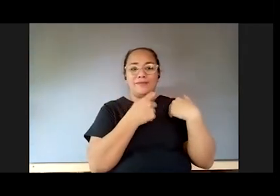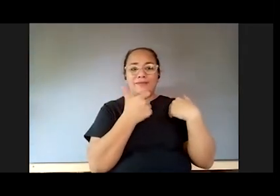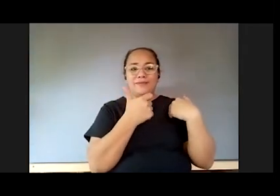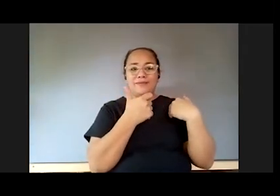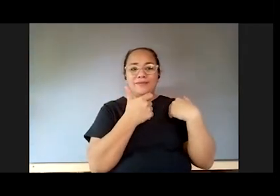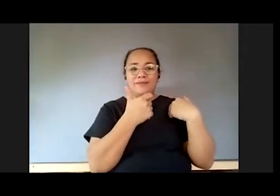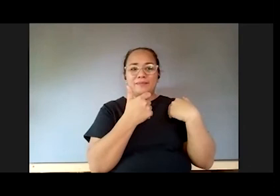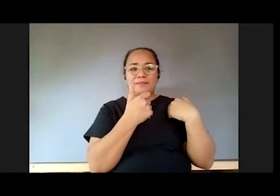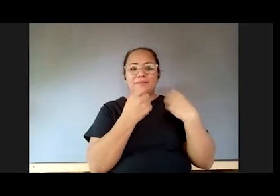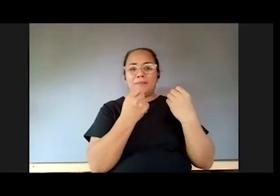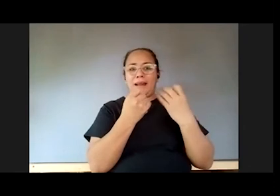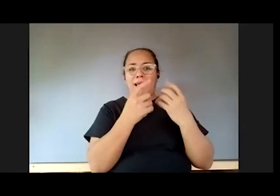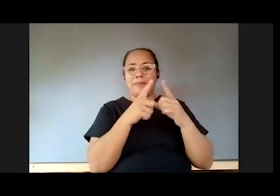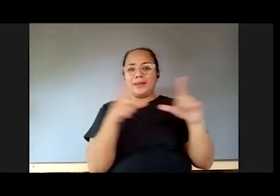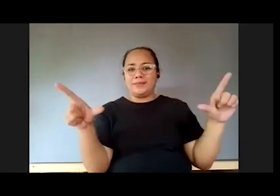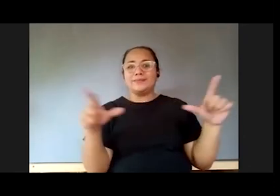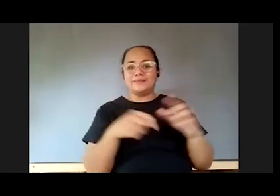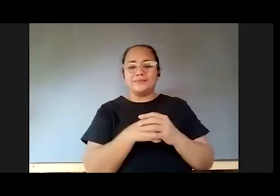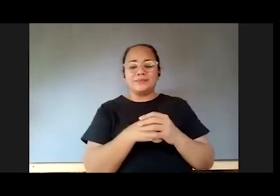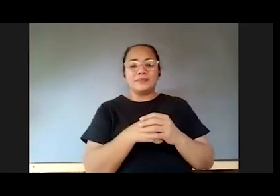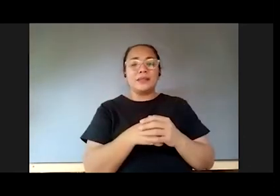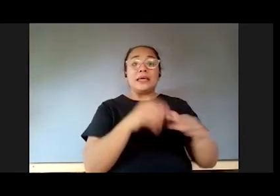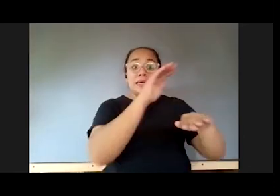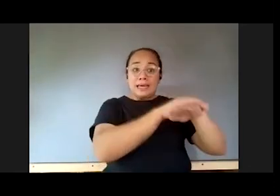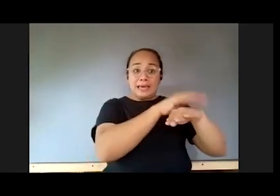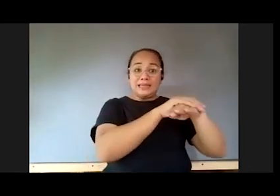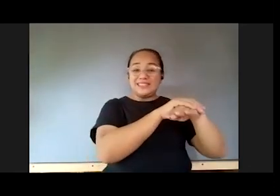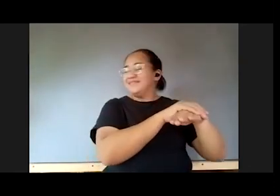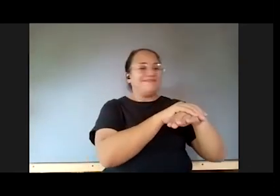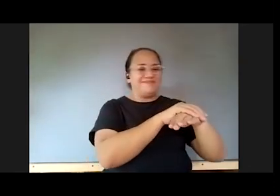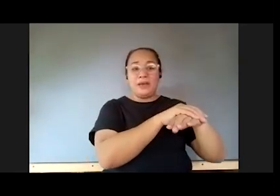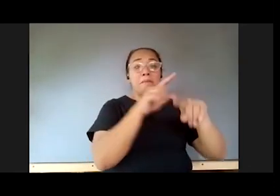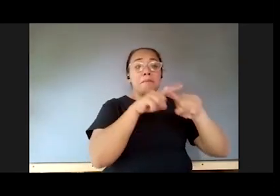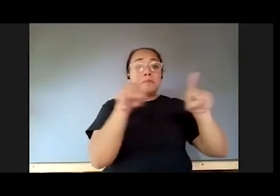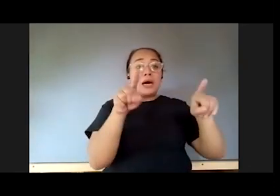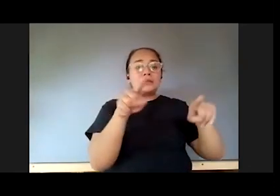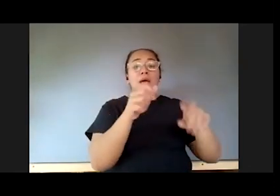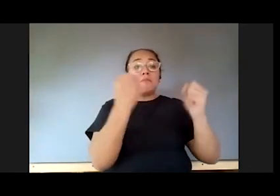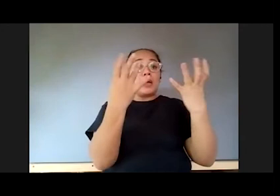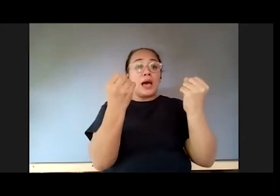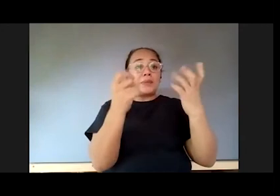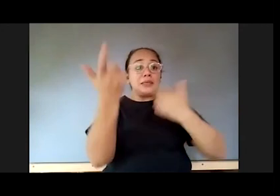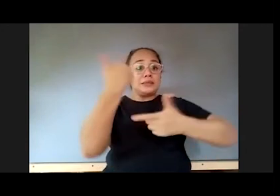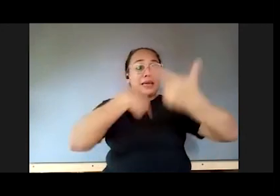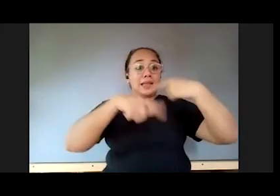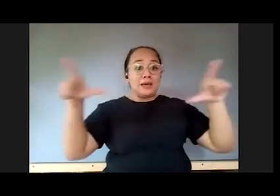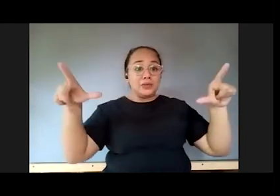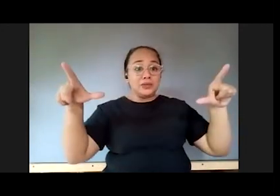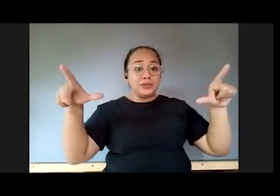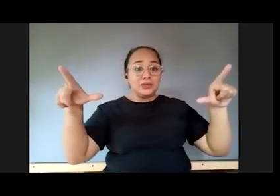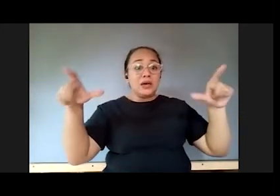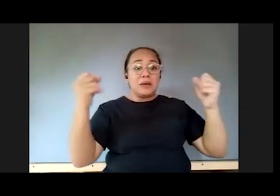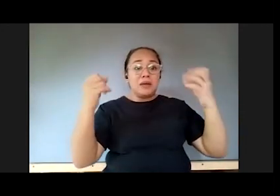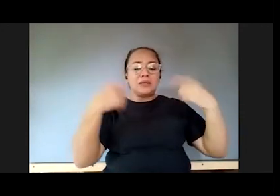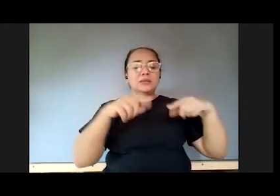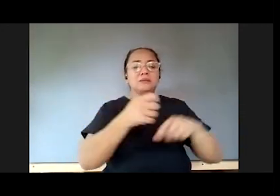English doesn't, but a lot of sign languages delete have. But in this case, there is no verb